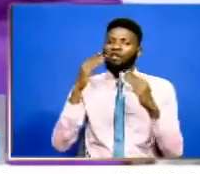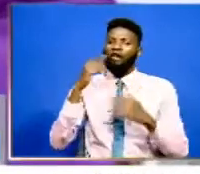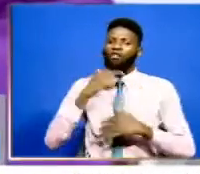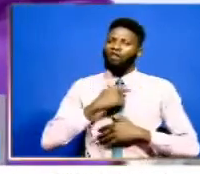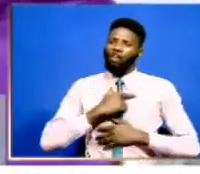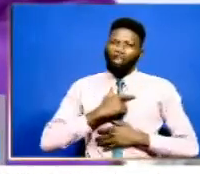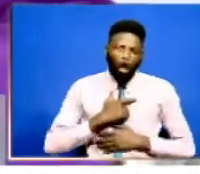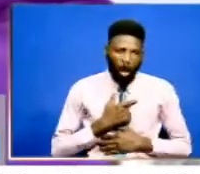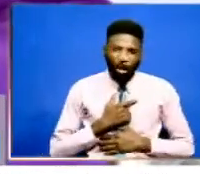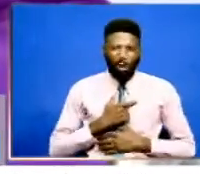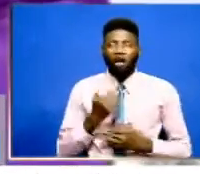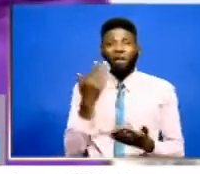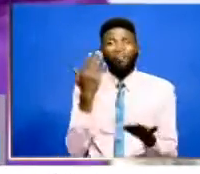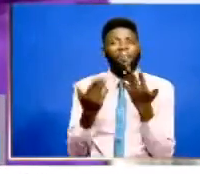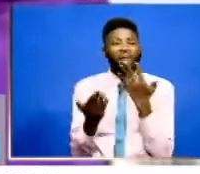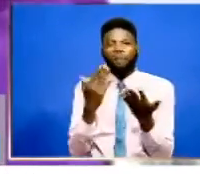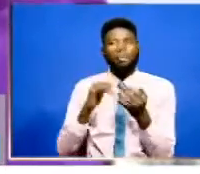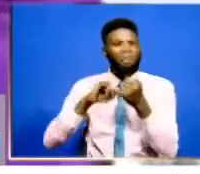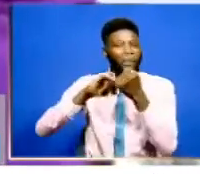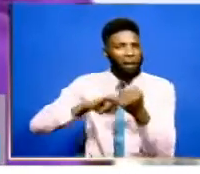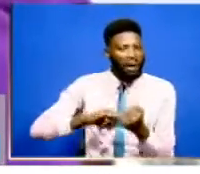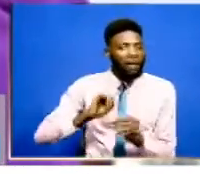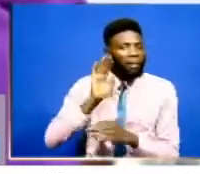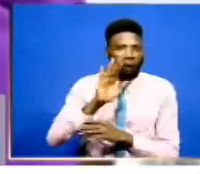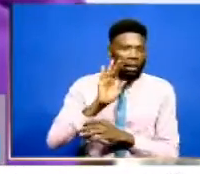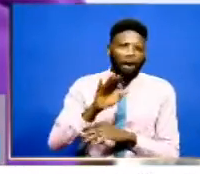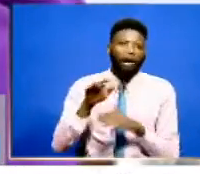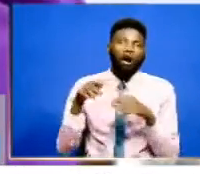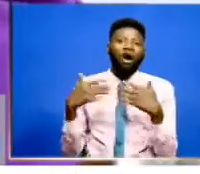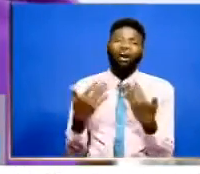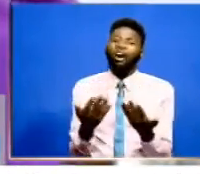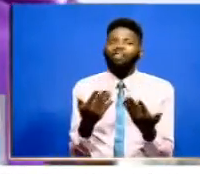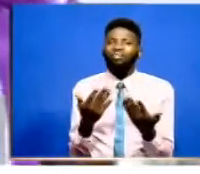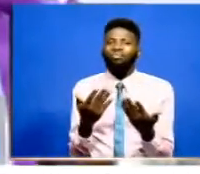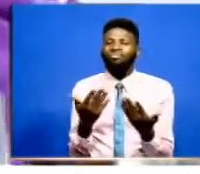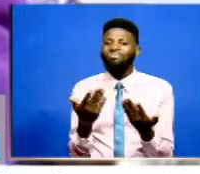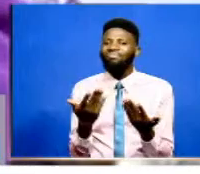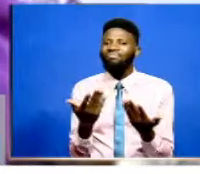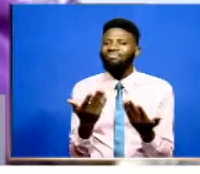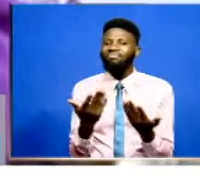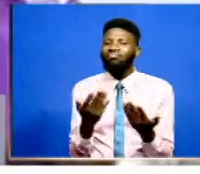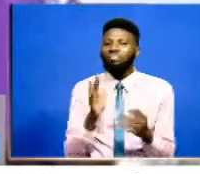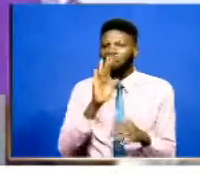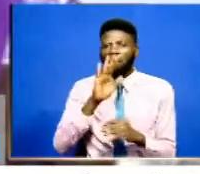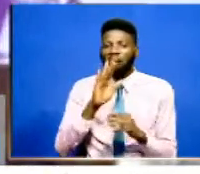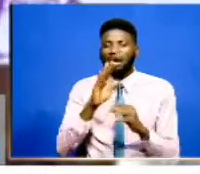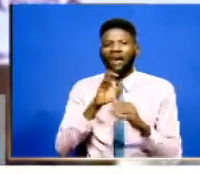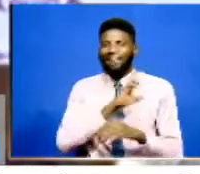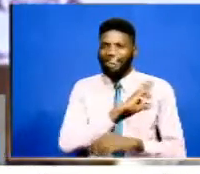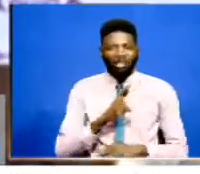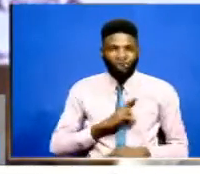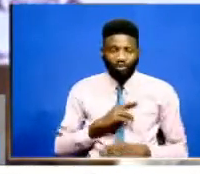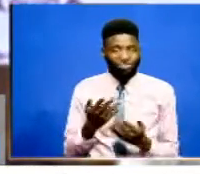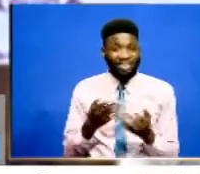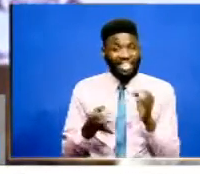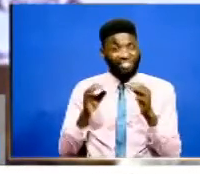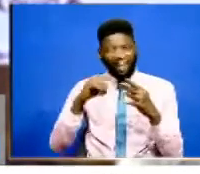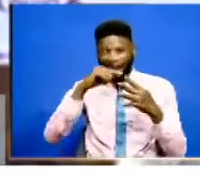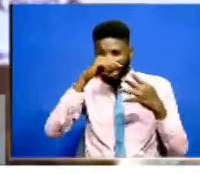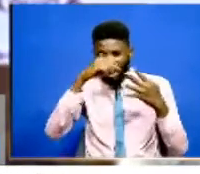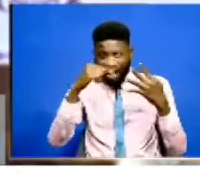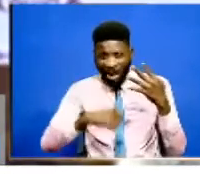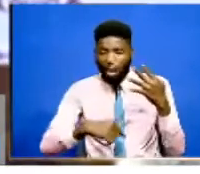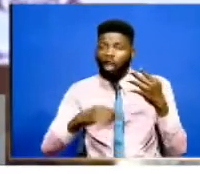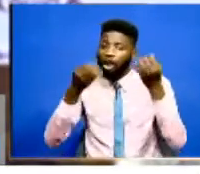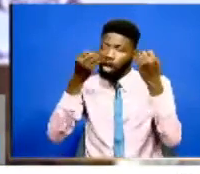marriage, be it in your vocation? Then you're not complete. I am not complete if I have lost one of those